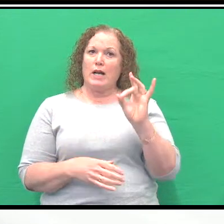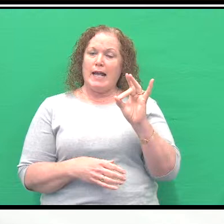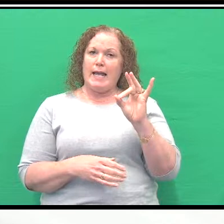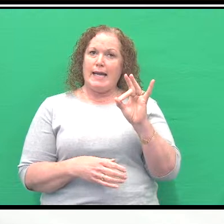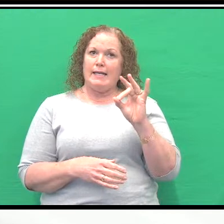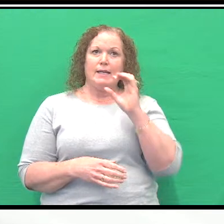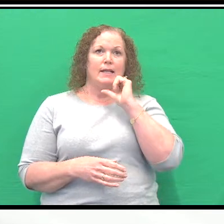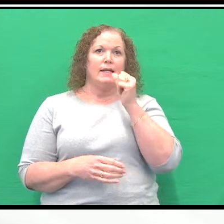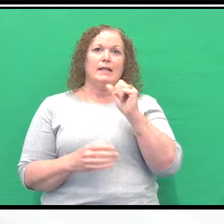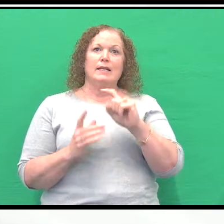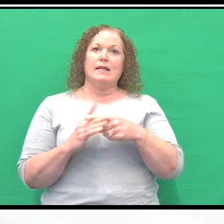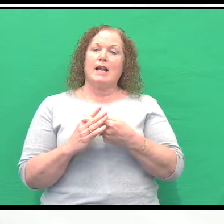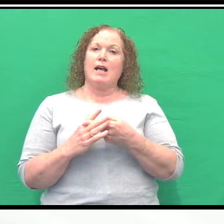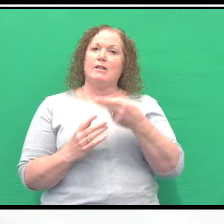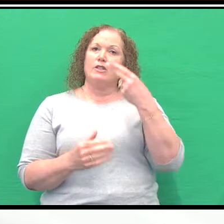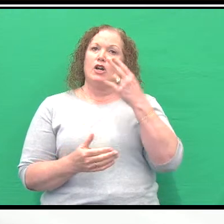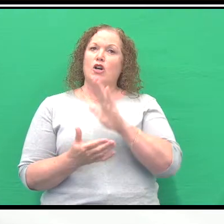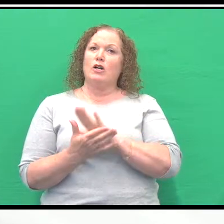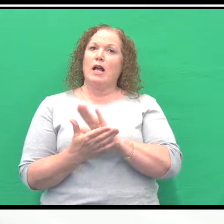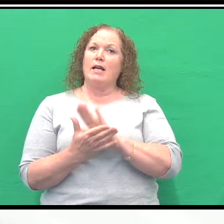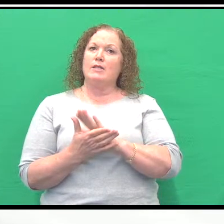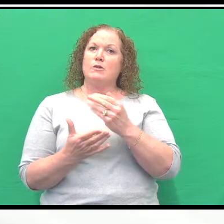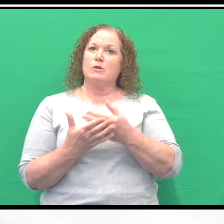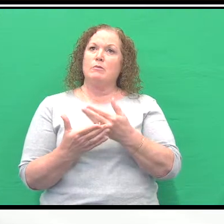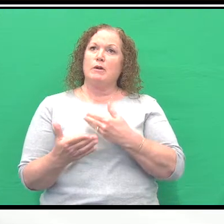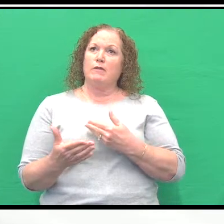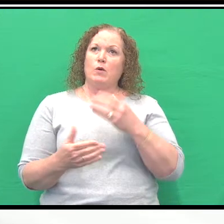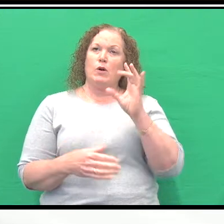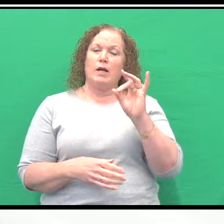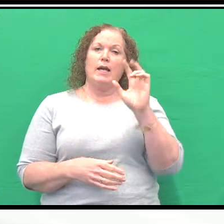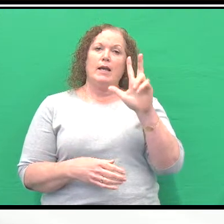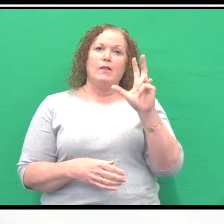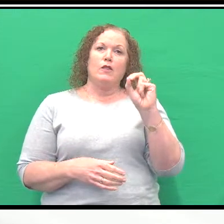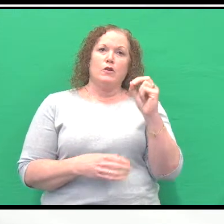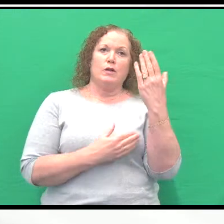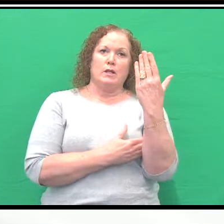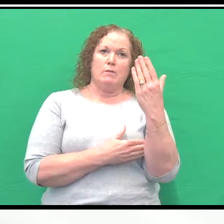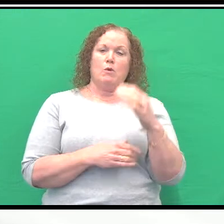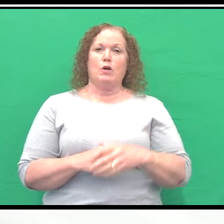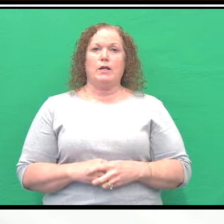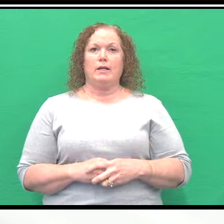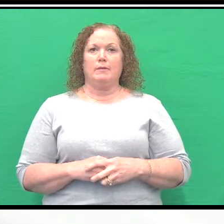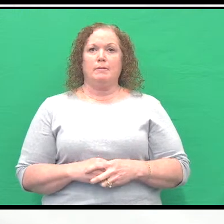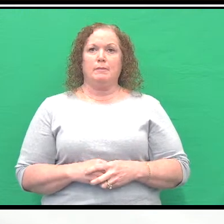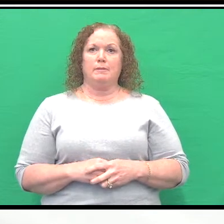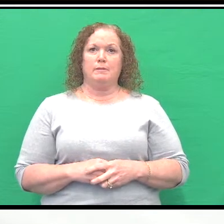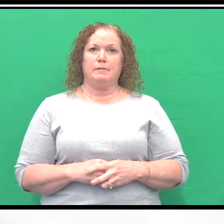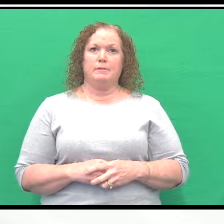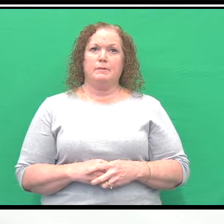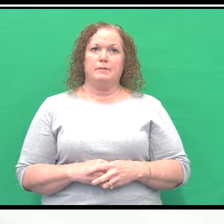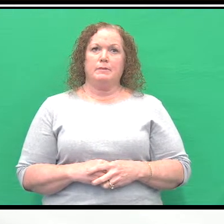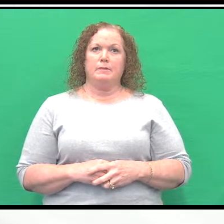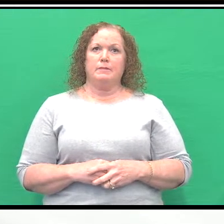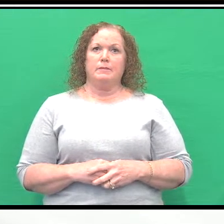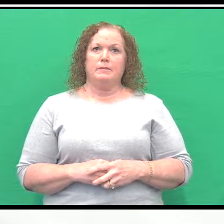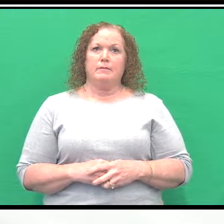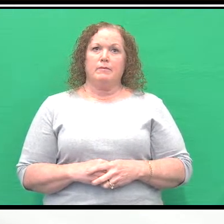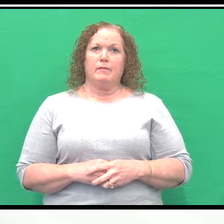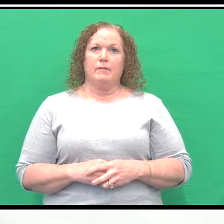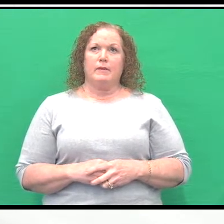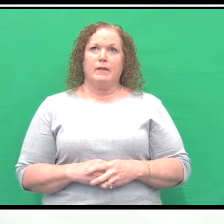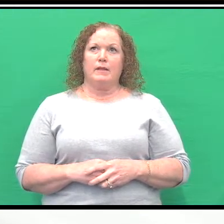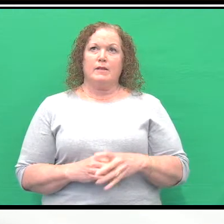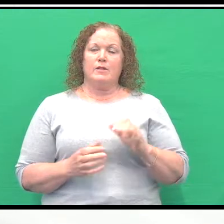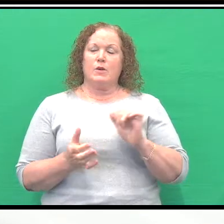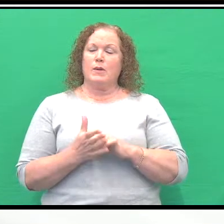schools prior to 8:30 a.m. So that's those are really the parameters we need to work